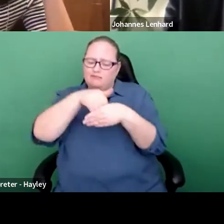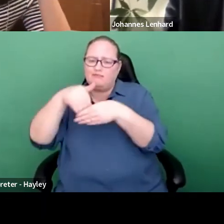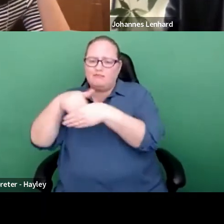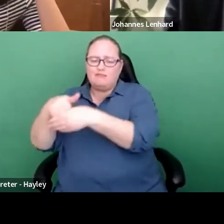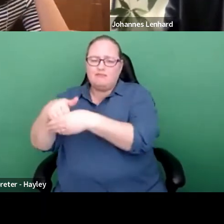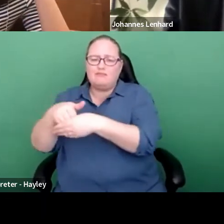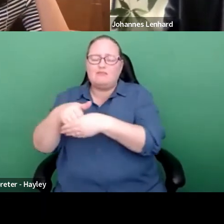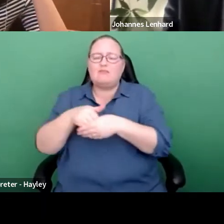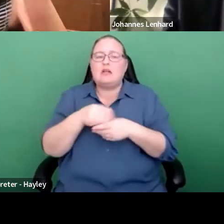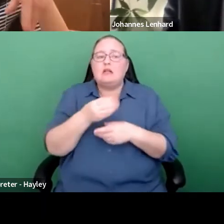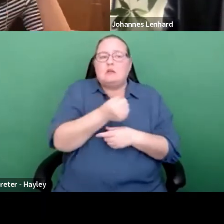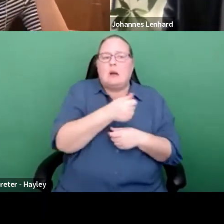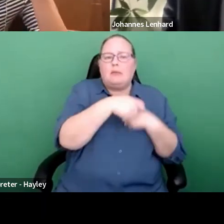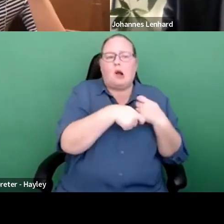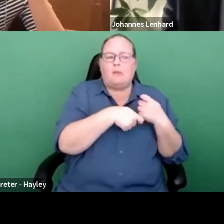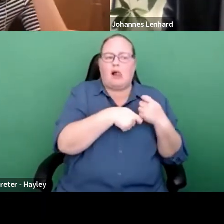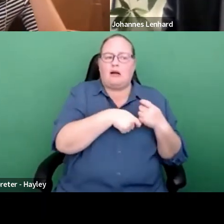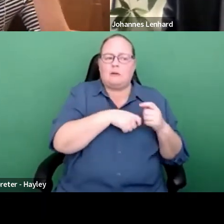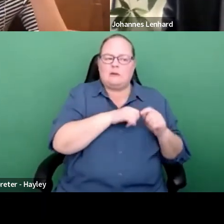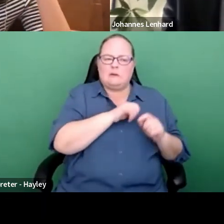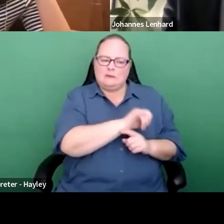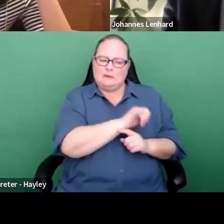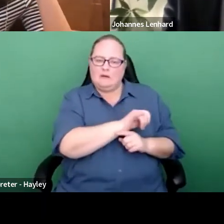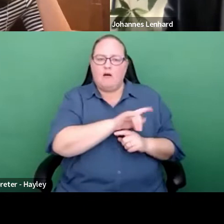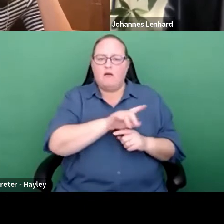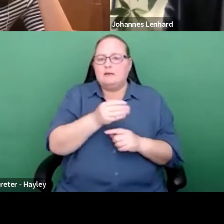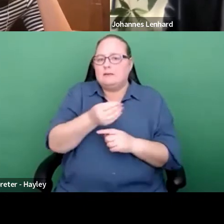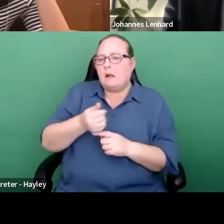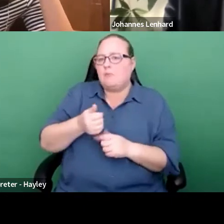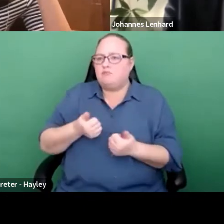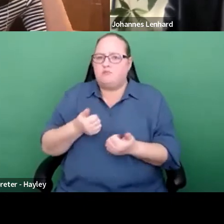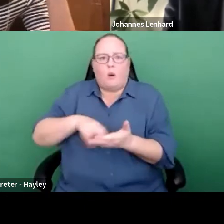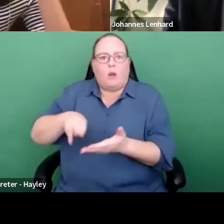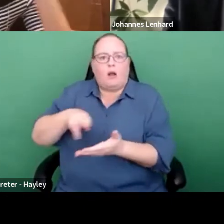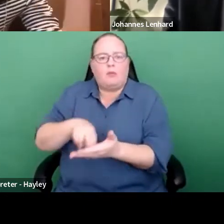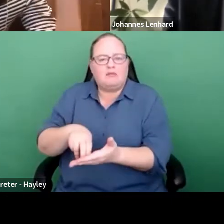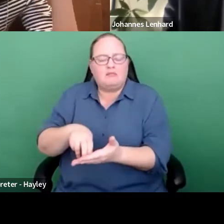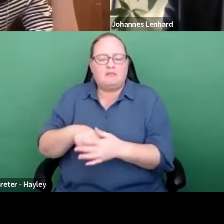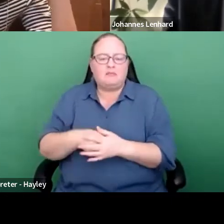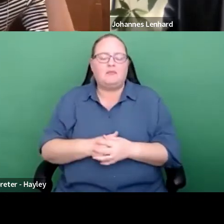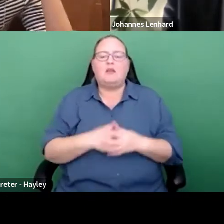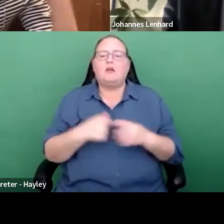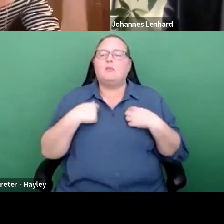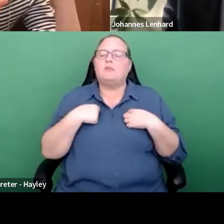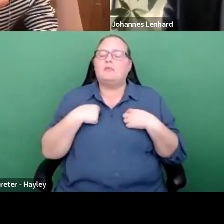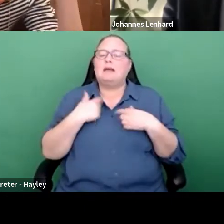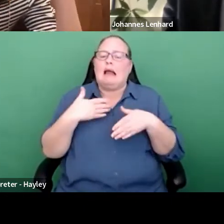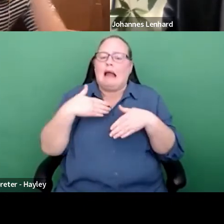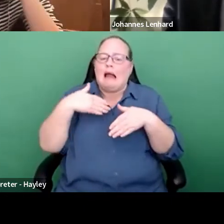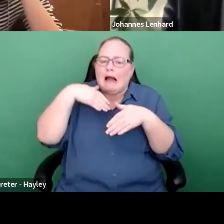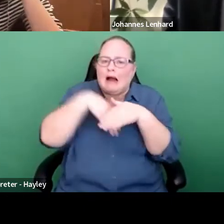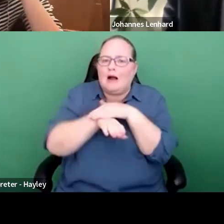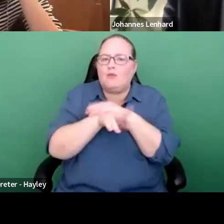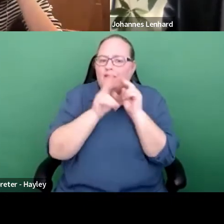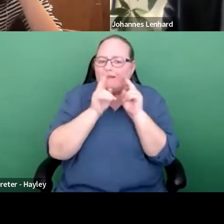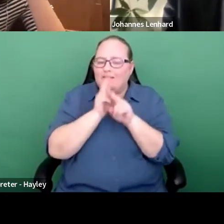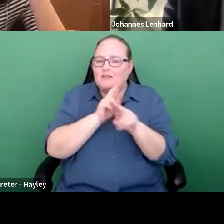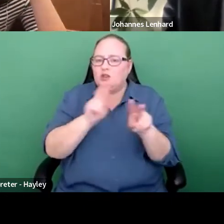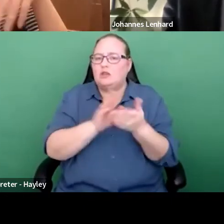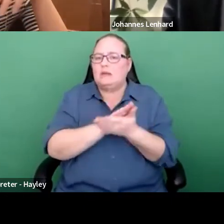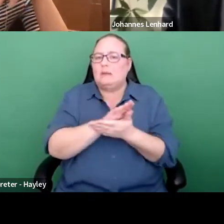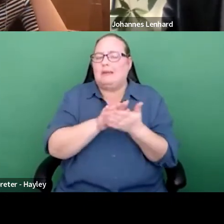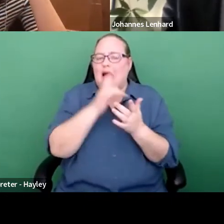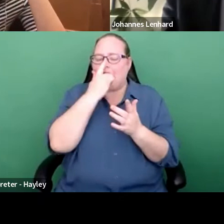as problematic. The anthropological lens, or the Anthro-vision, allowed me to step away from the sensational and take up